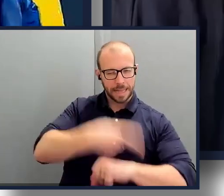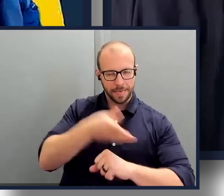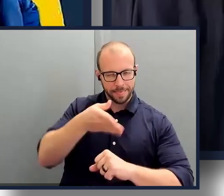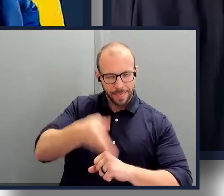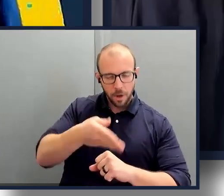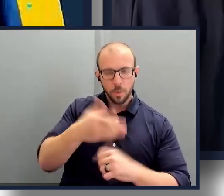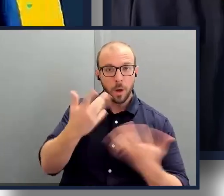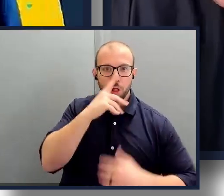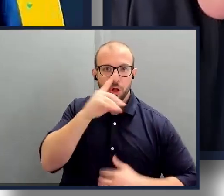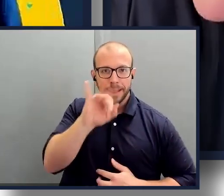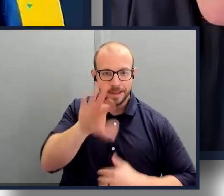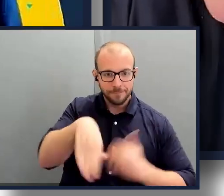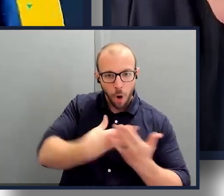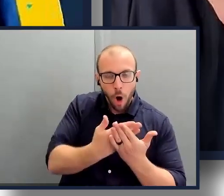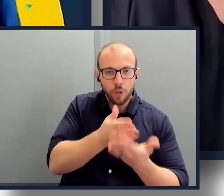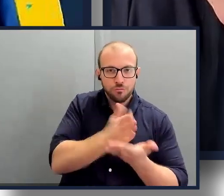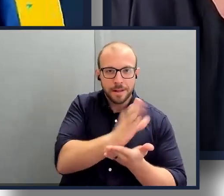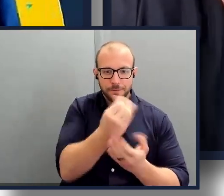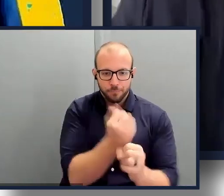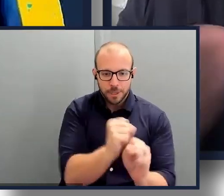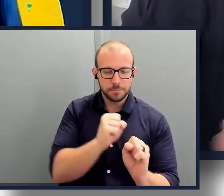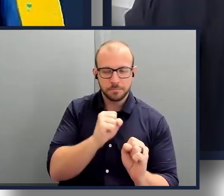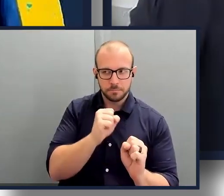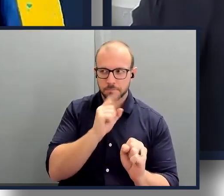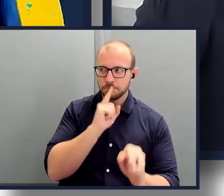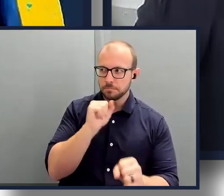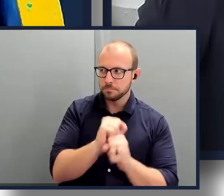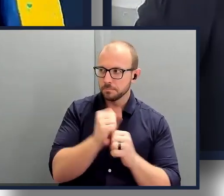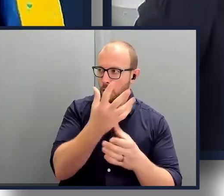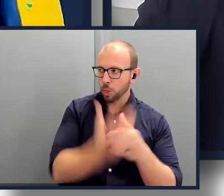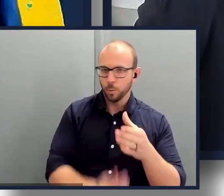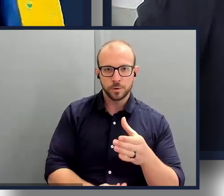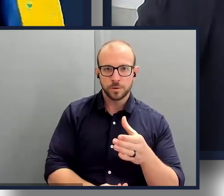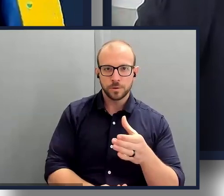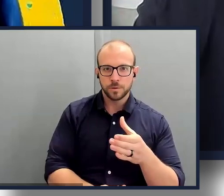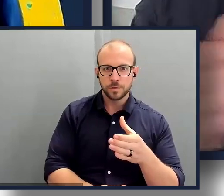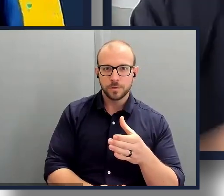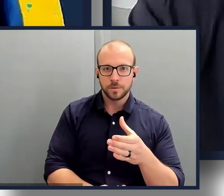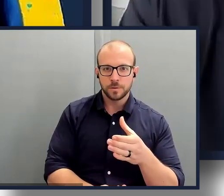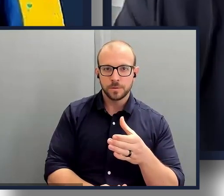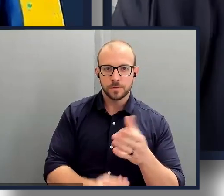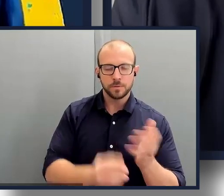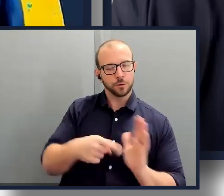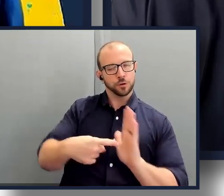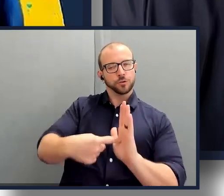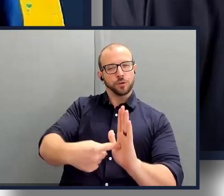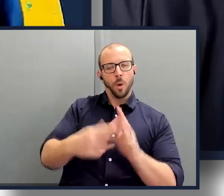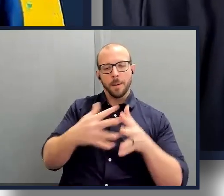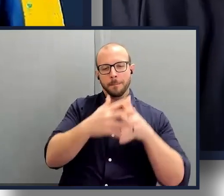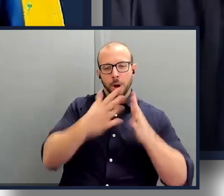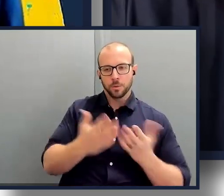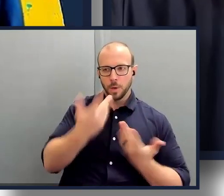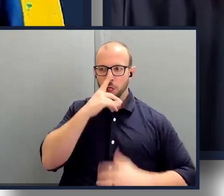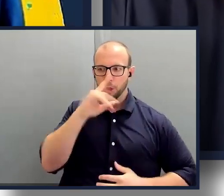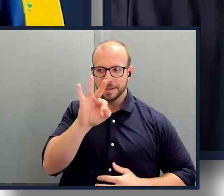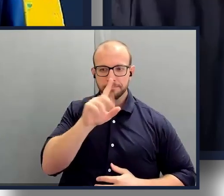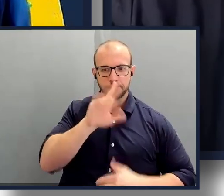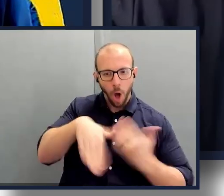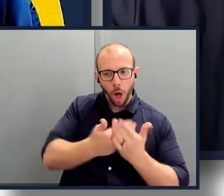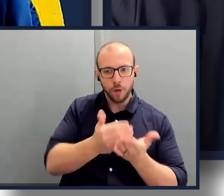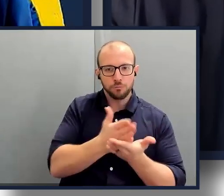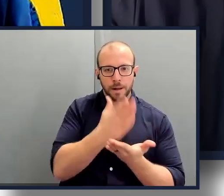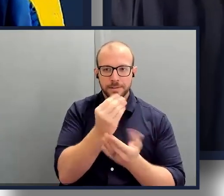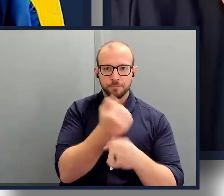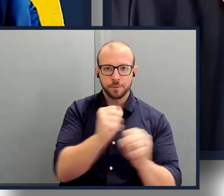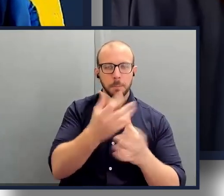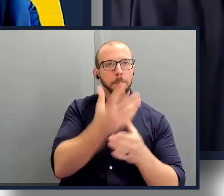for granted simply don't exist, just to give Americans a sense of what that feels like. And in Hungary, they